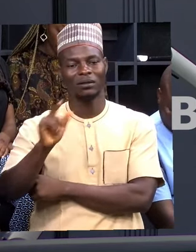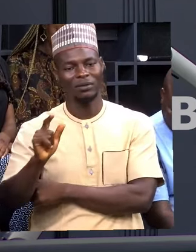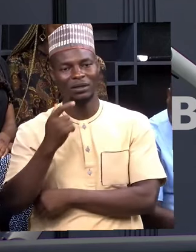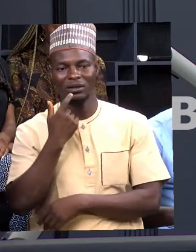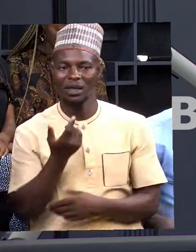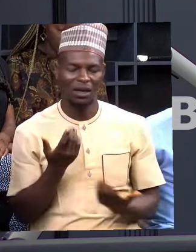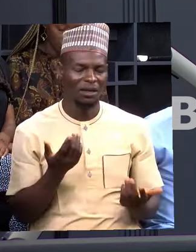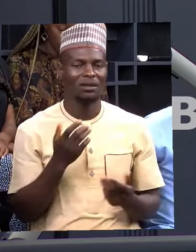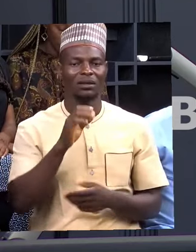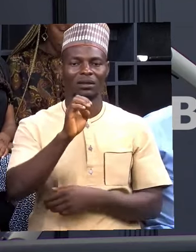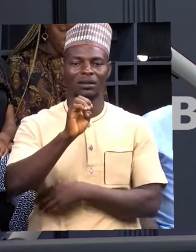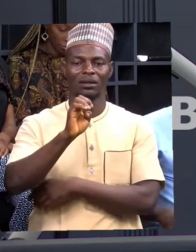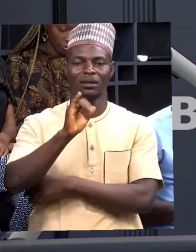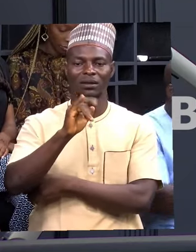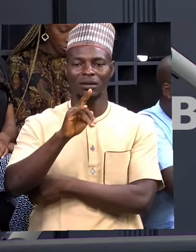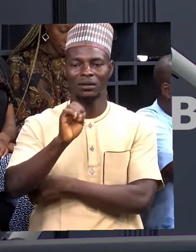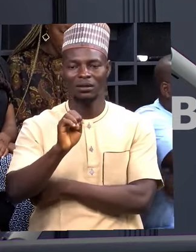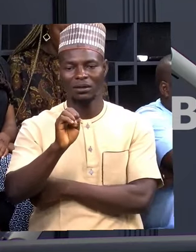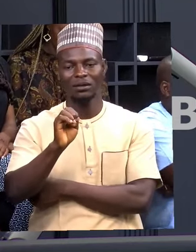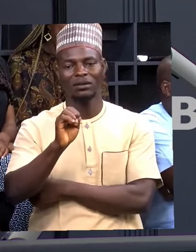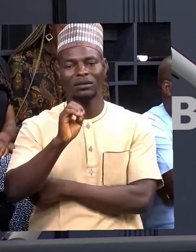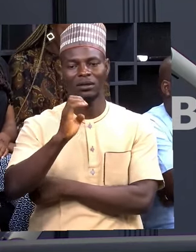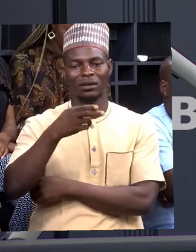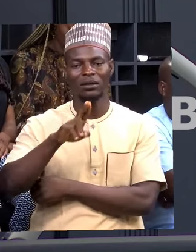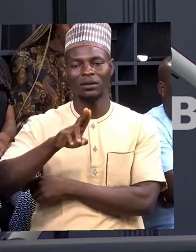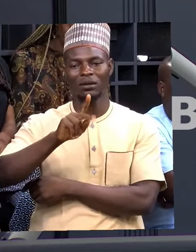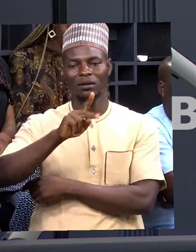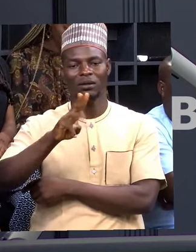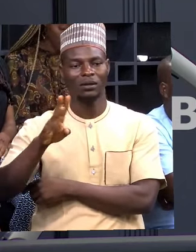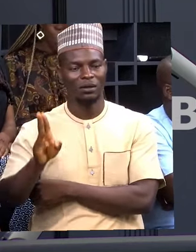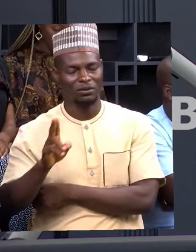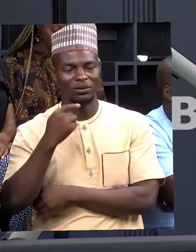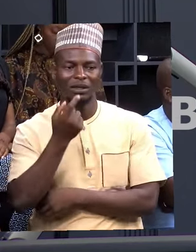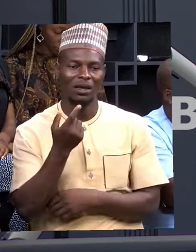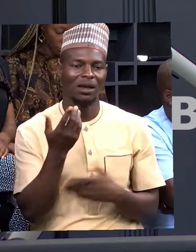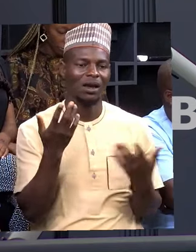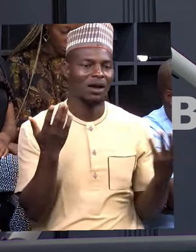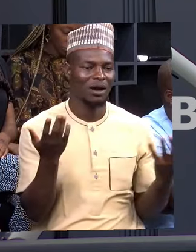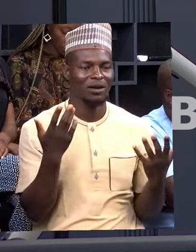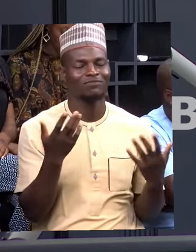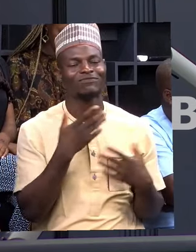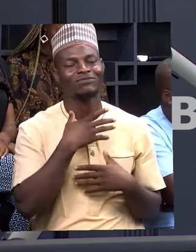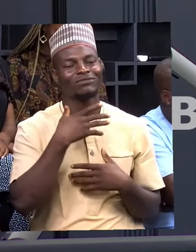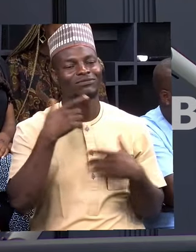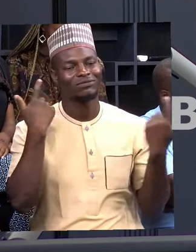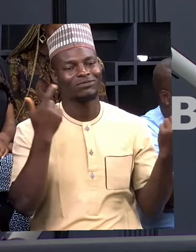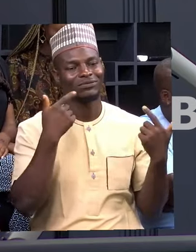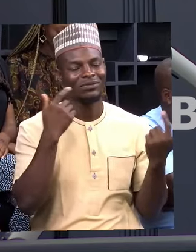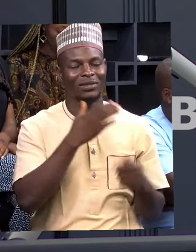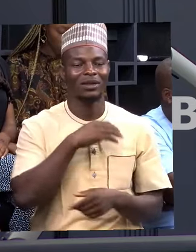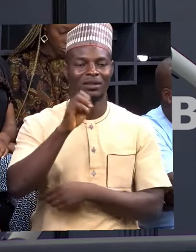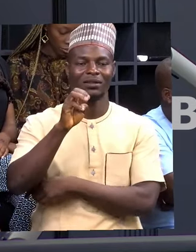her voice is very good. Aha. Hajarat Alpha is say ha ha. And then